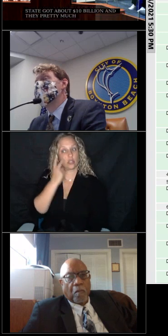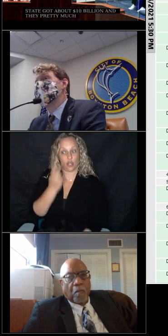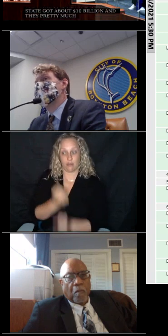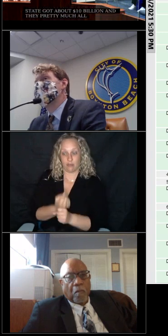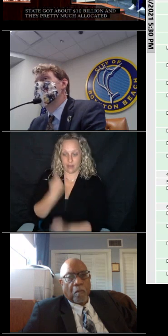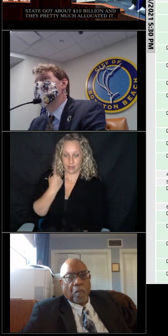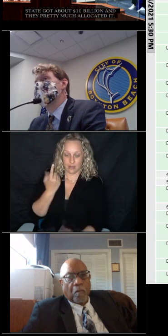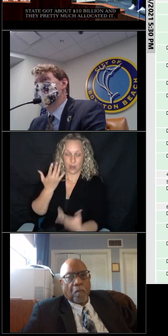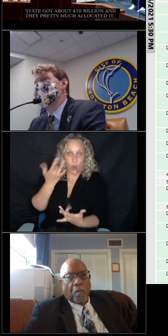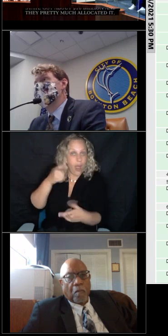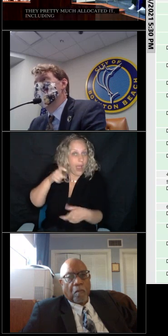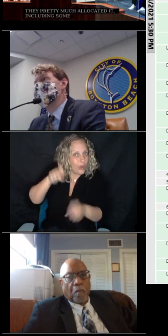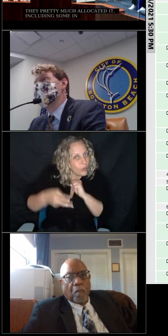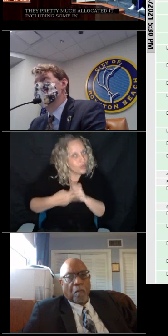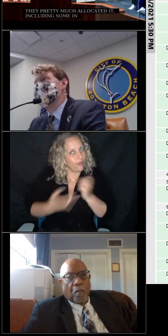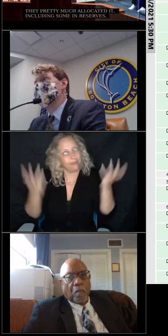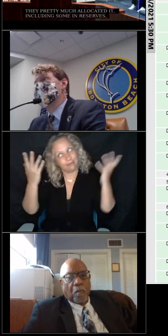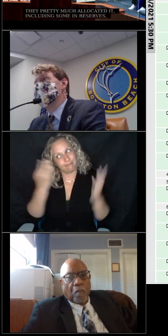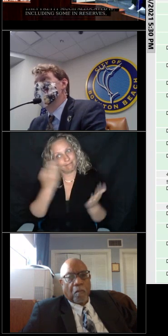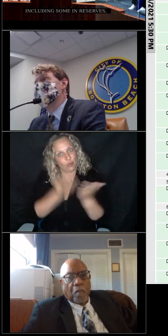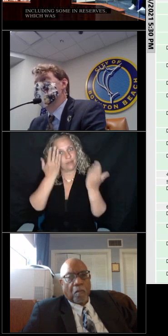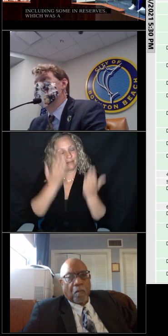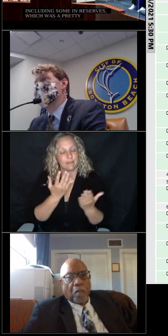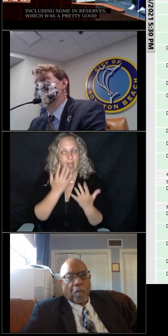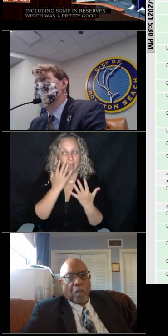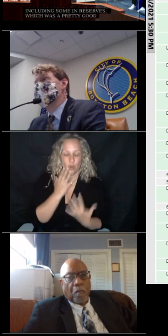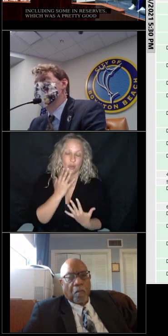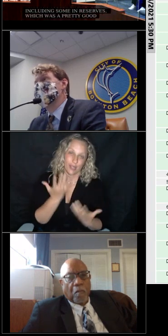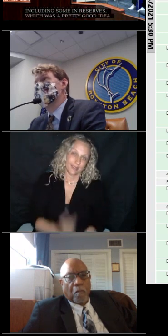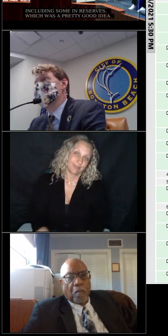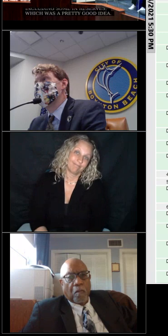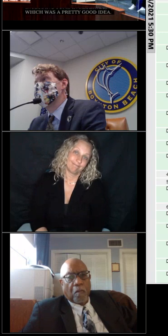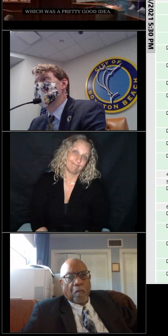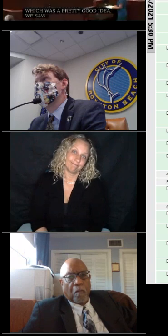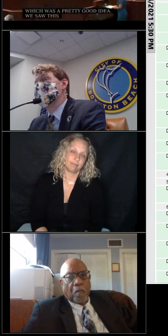year, why you do need reserves, unfortunately. Yeah.